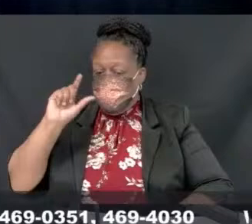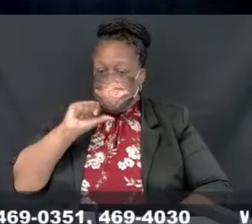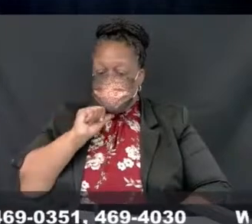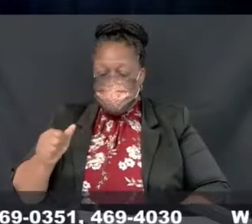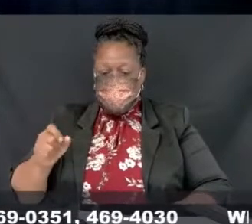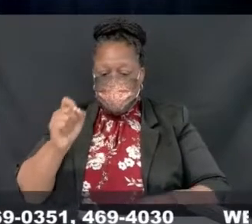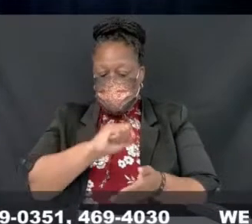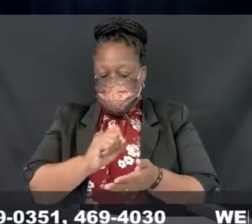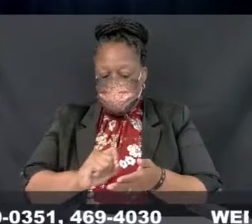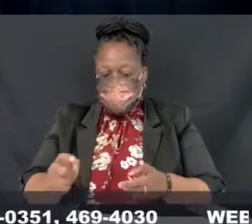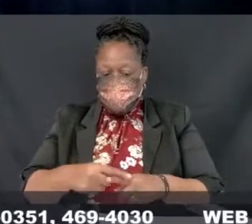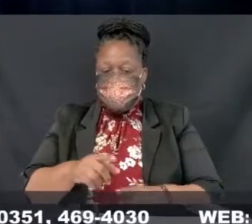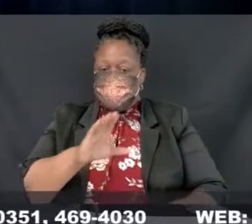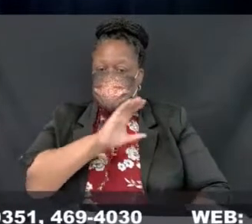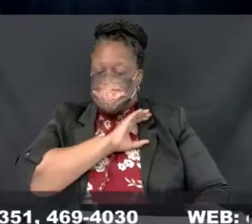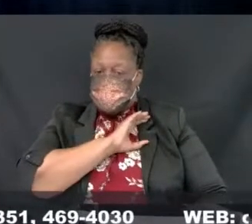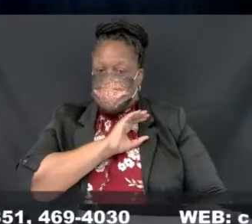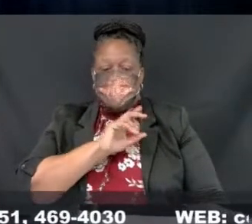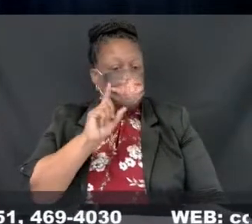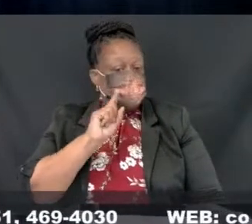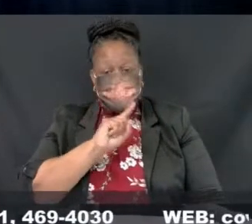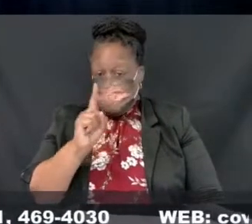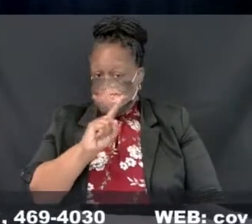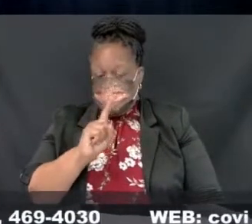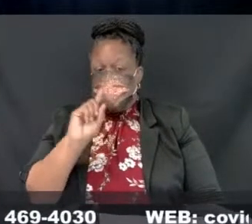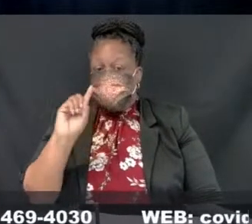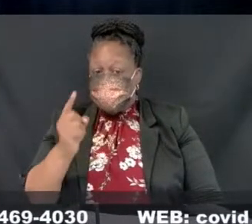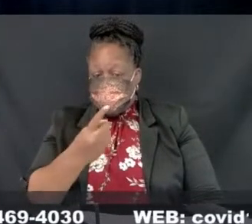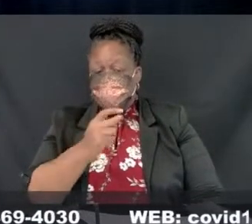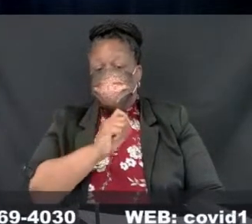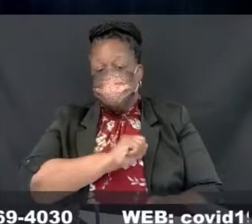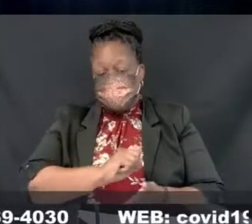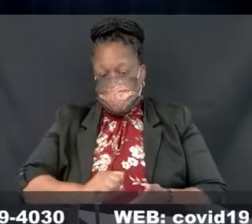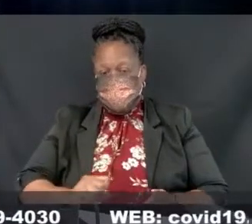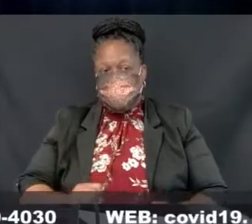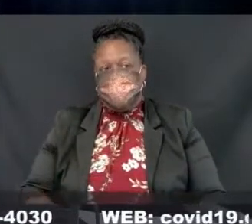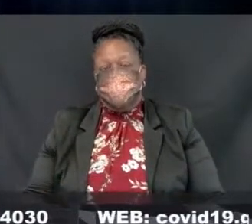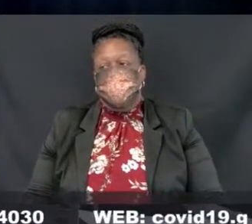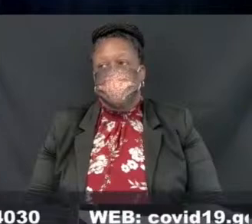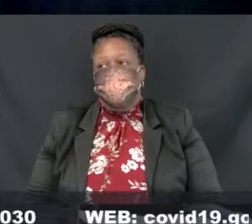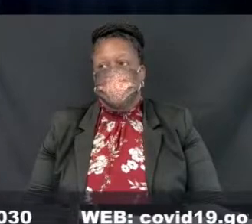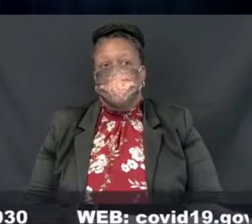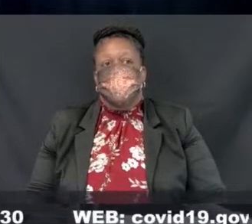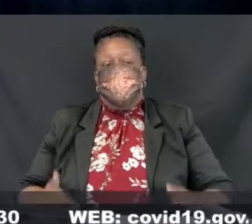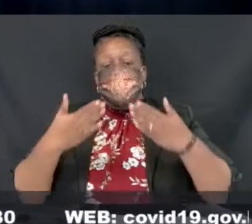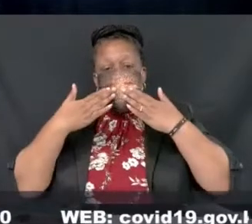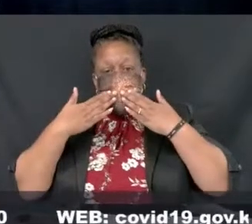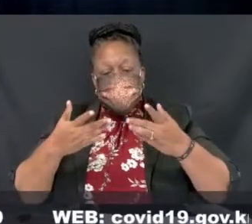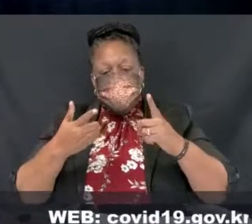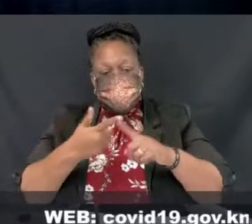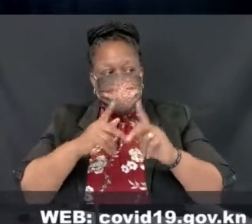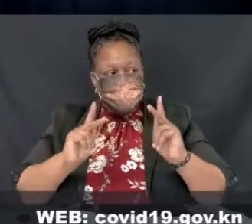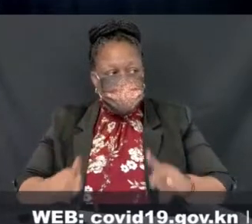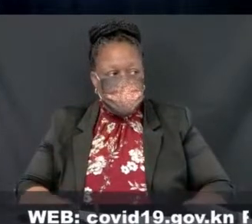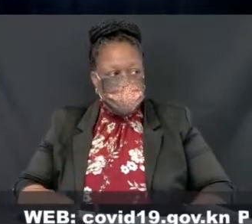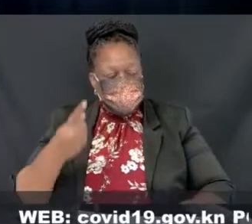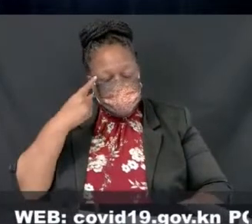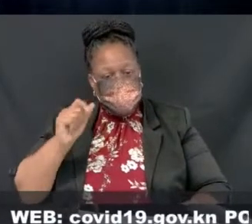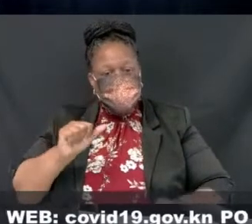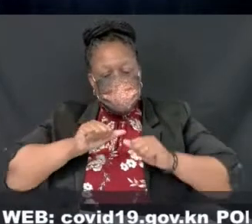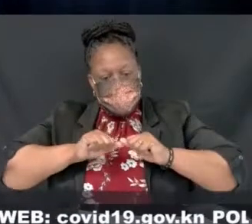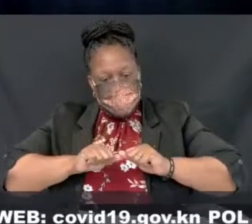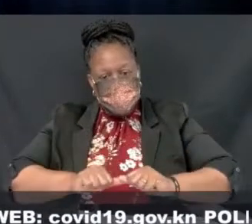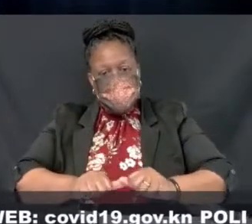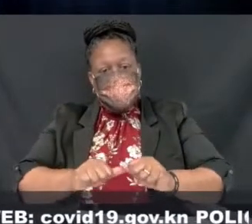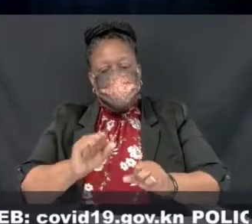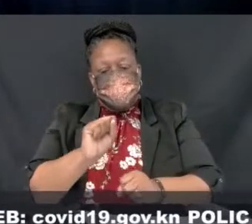I would like to thank the general public for your continued cooperation and support for our efforts to protect